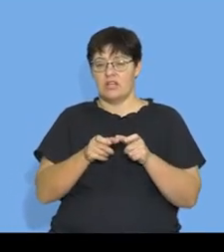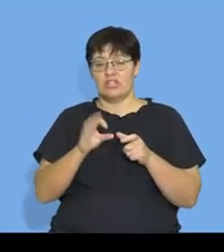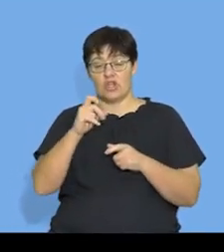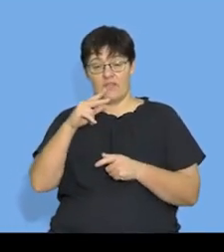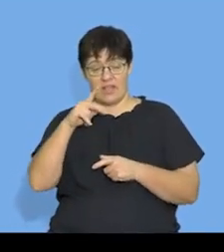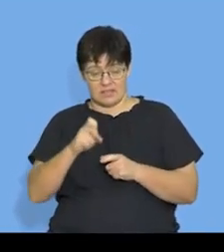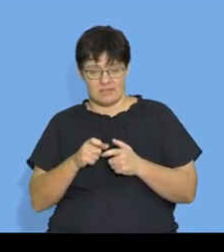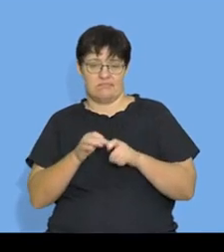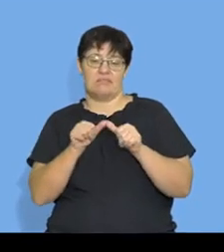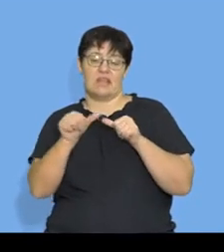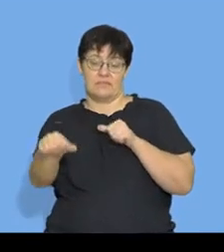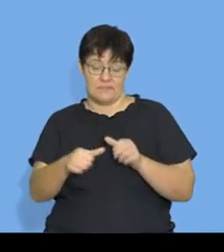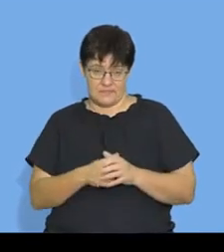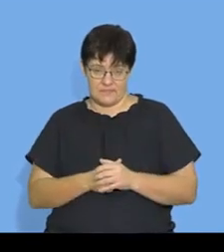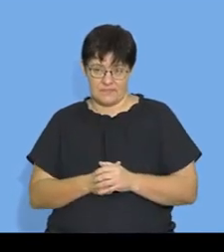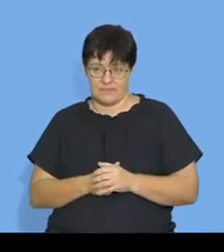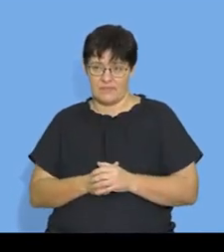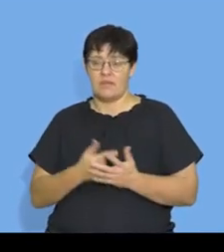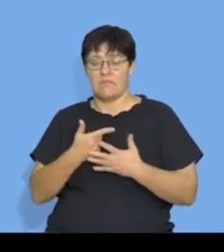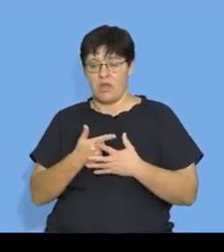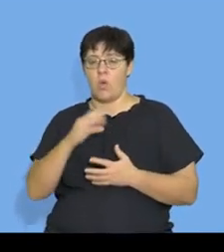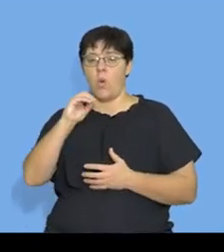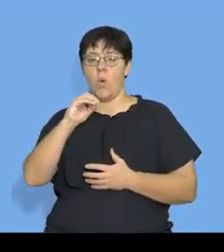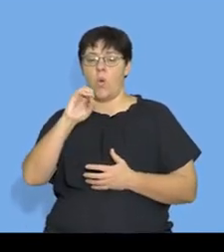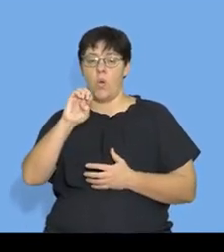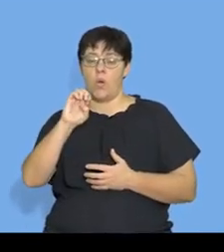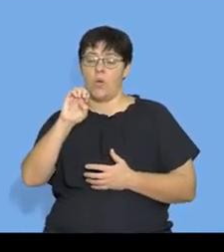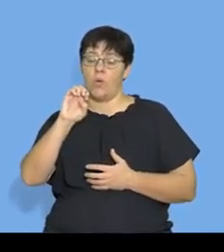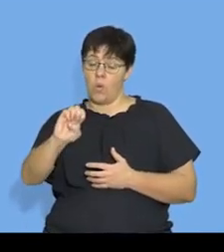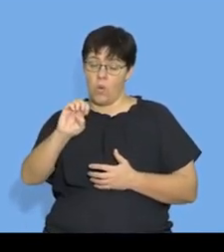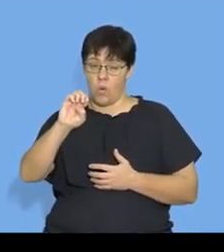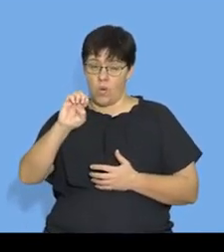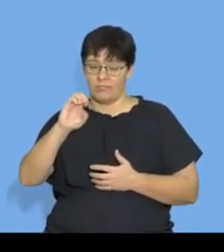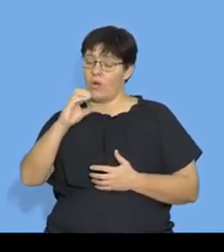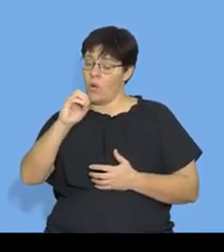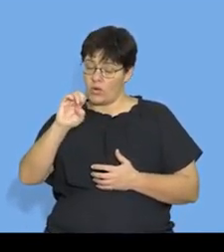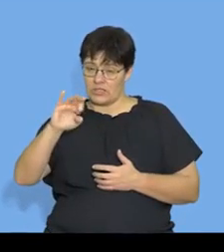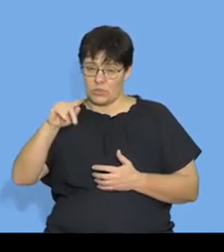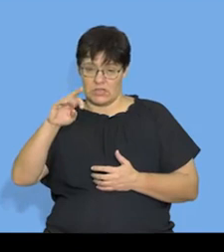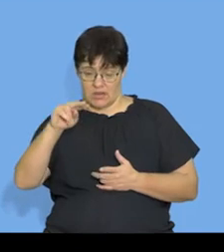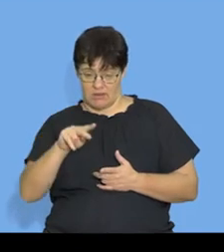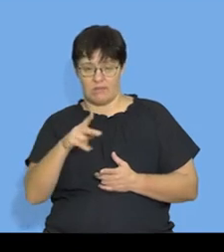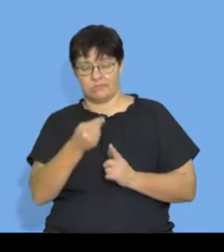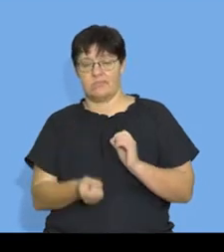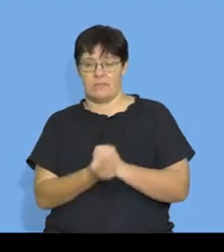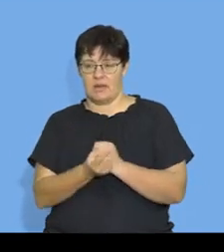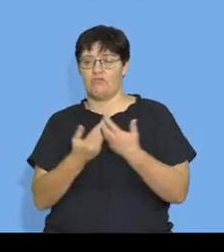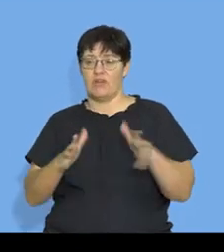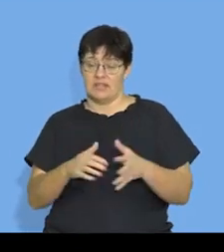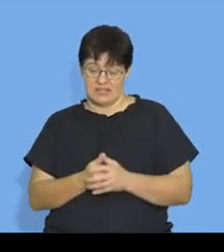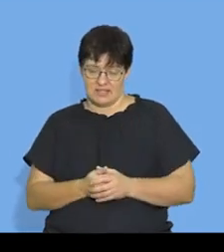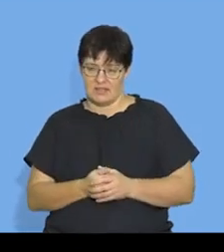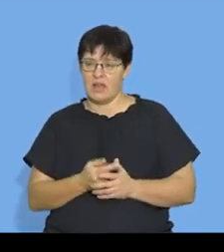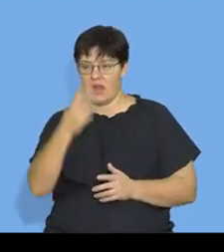cervix. And this is brought about by the hormones oxytocin and relaxin. This is an